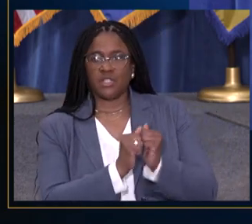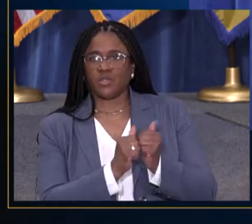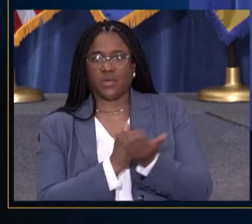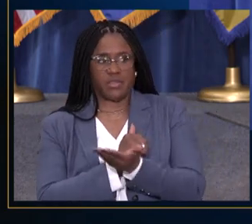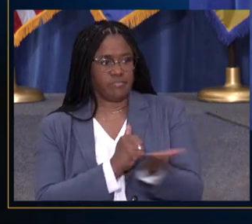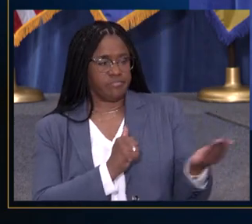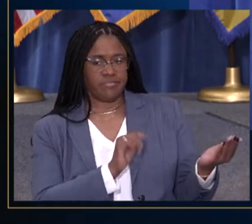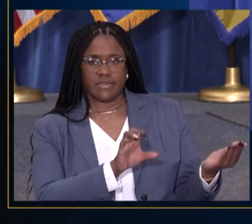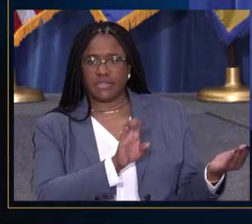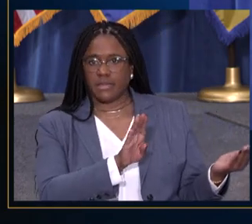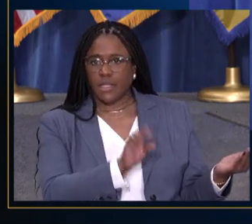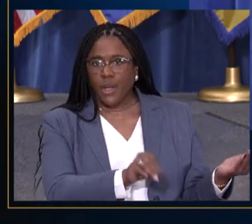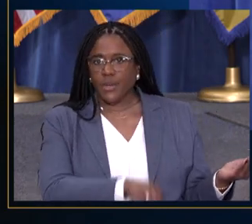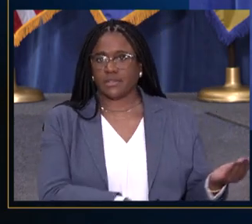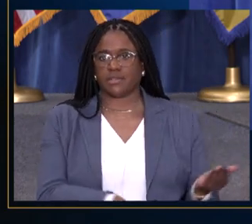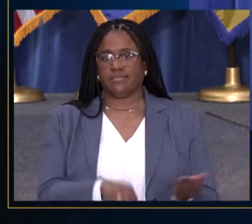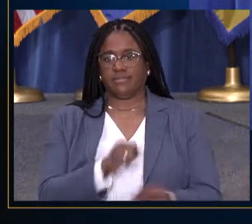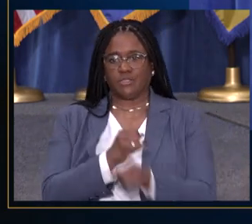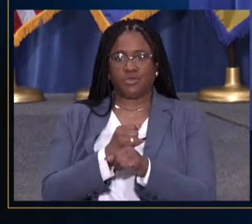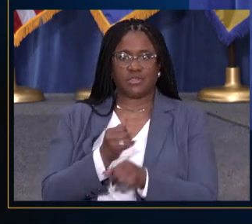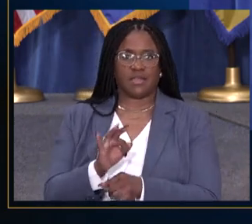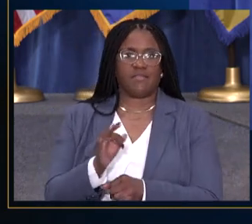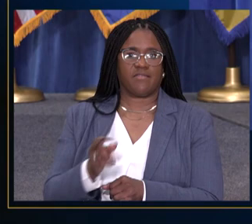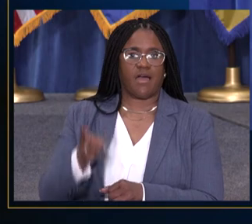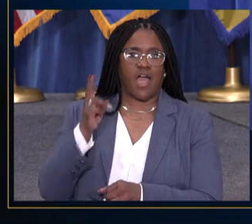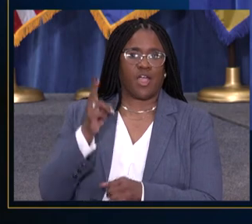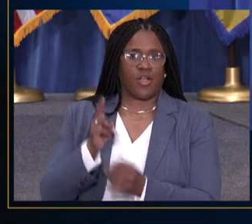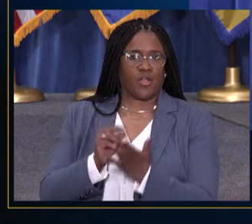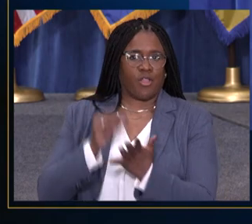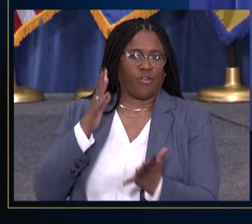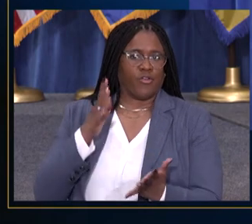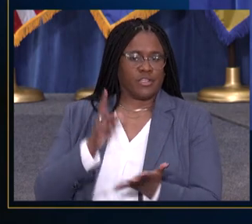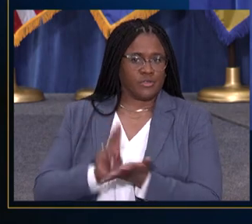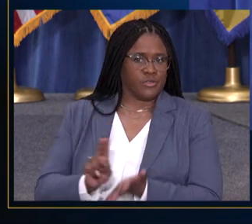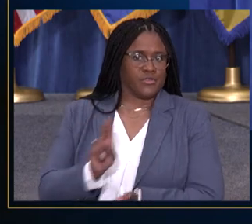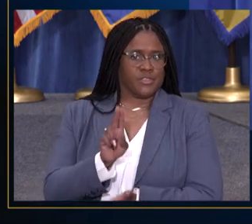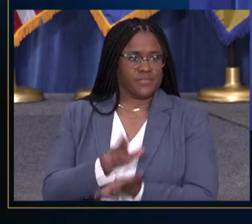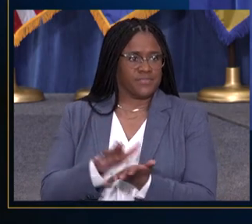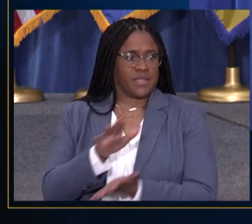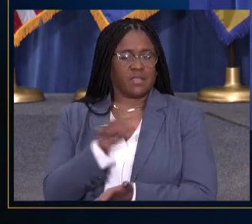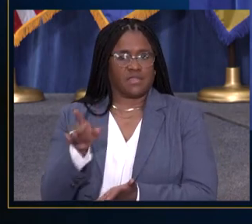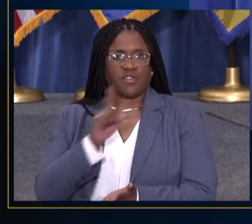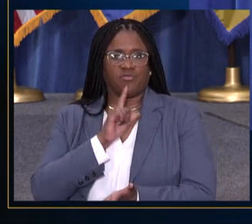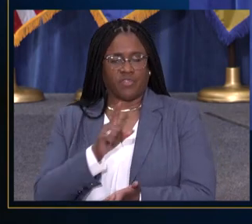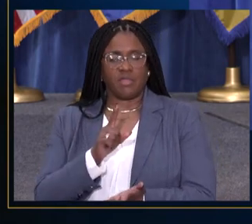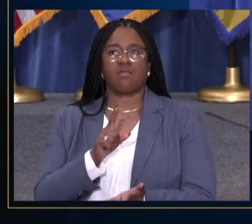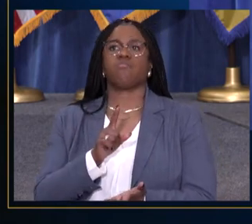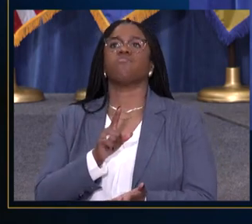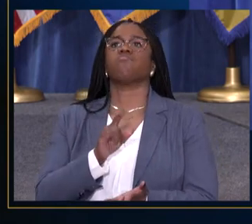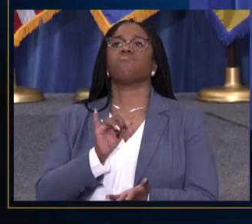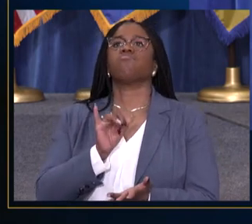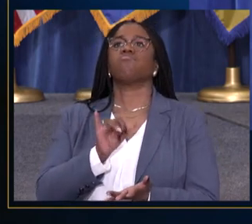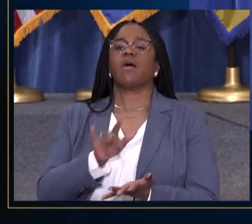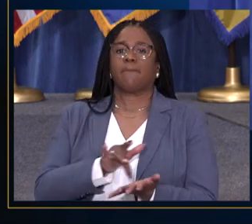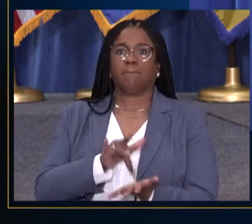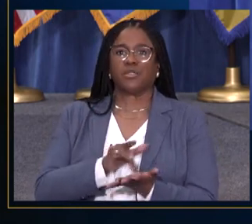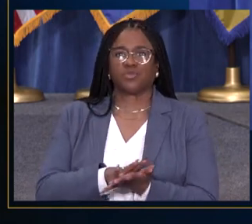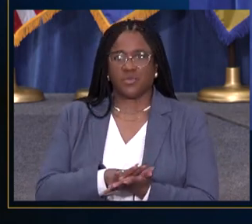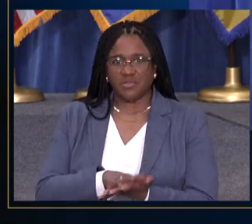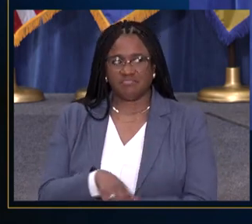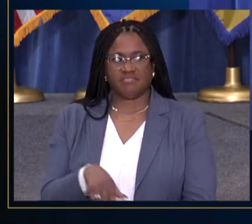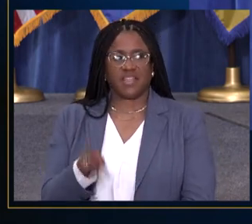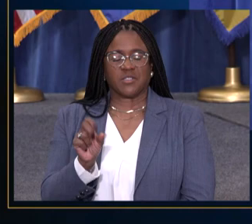other CBOs and institutions of higher learning that are reaching kind of back into that area, middle school, high school, et